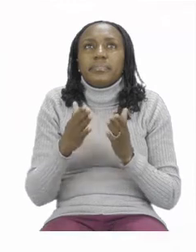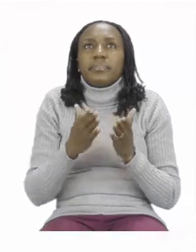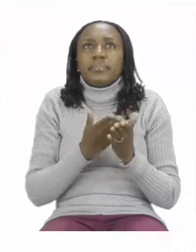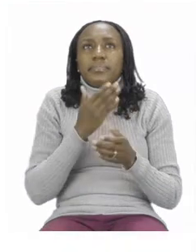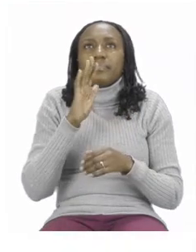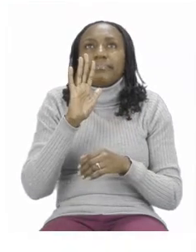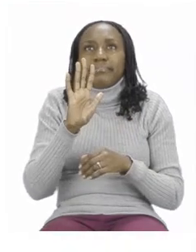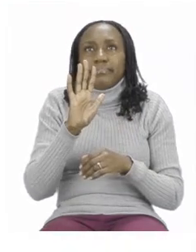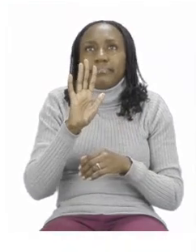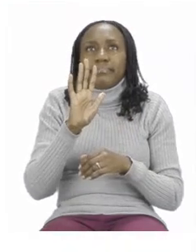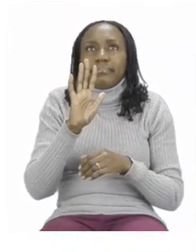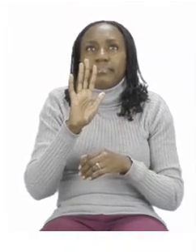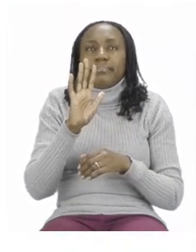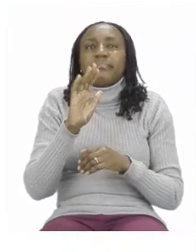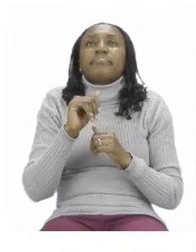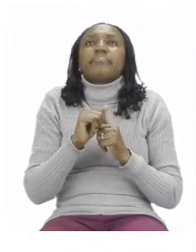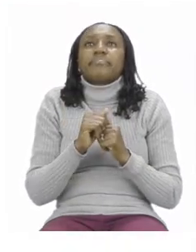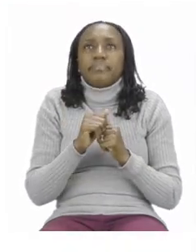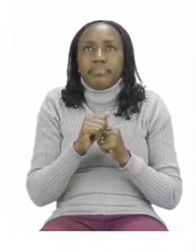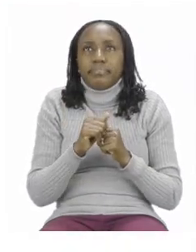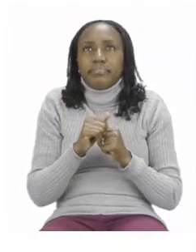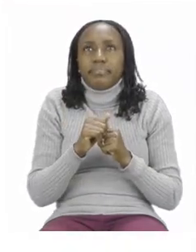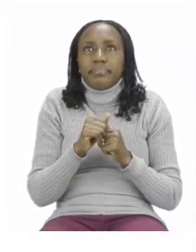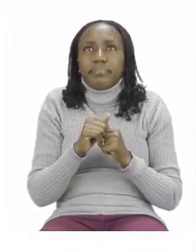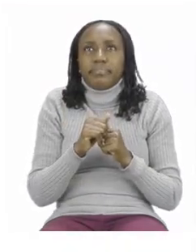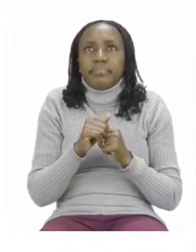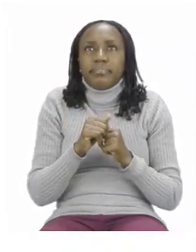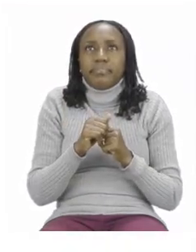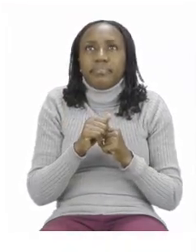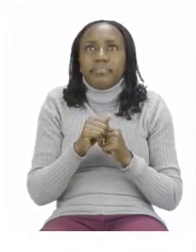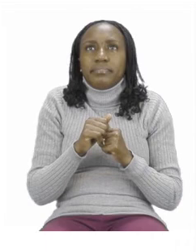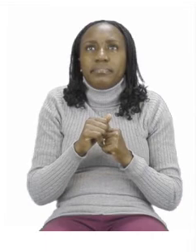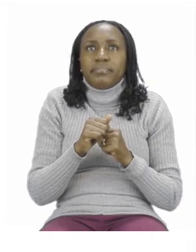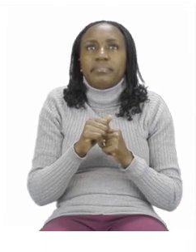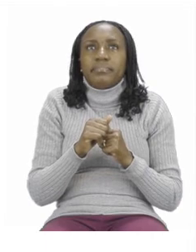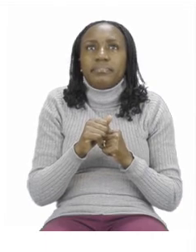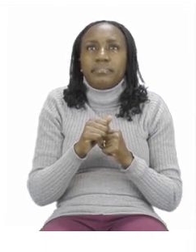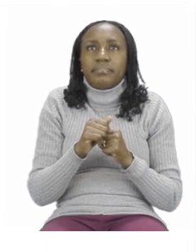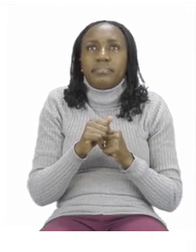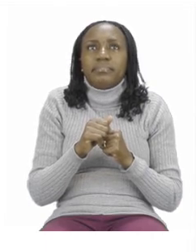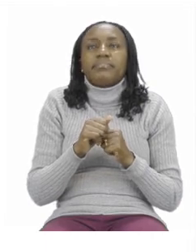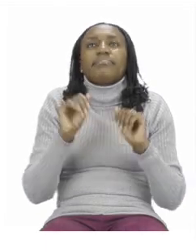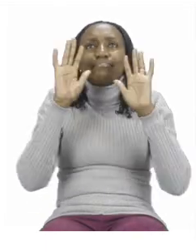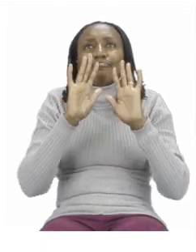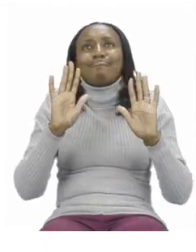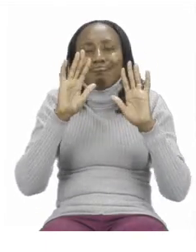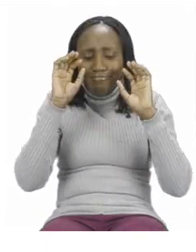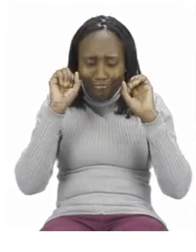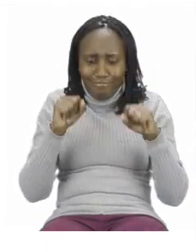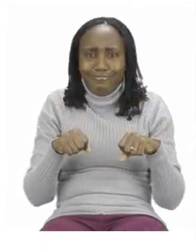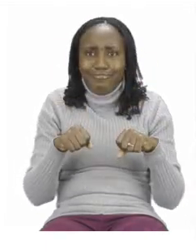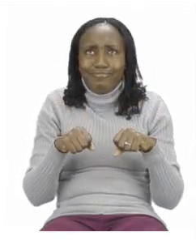5. Now here on page 5, we have to color.